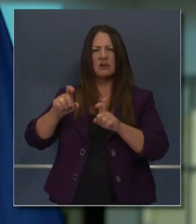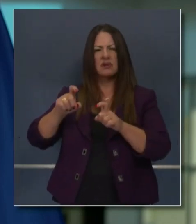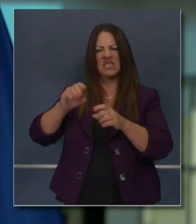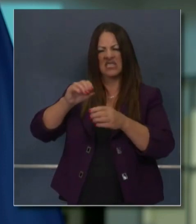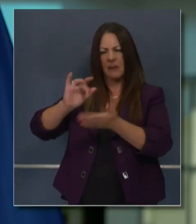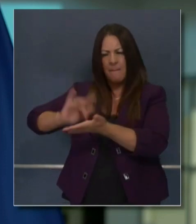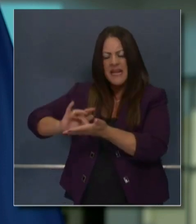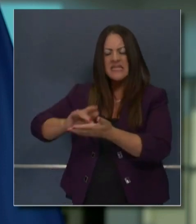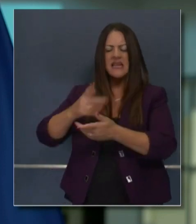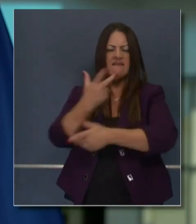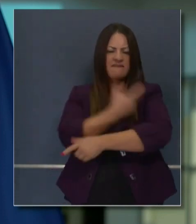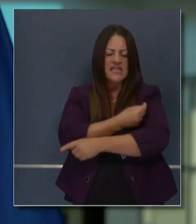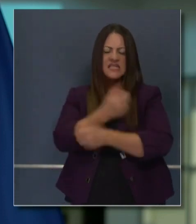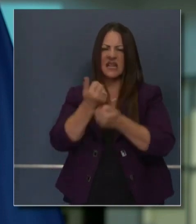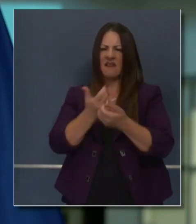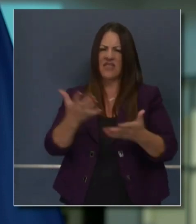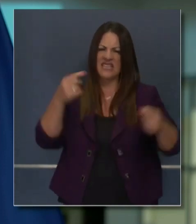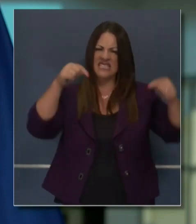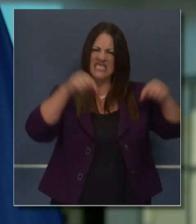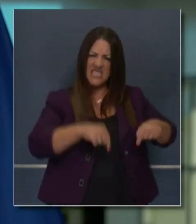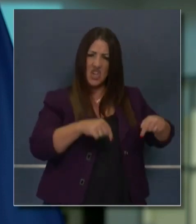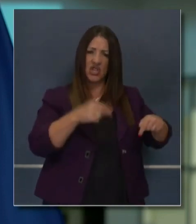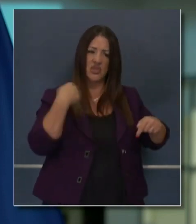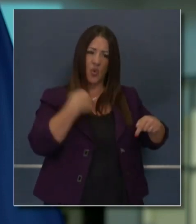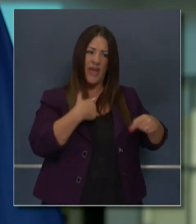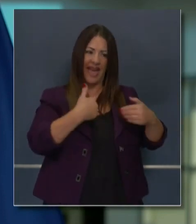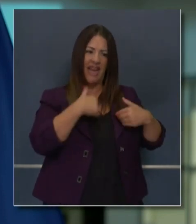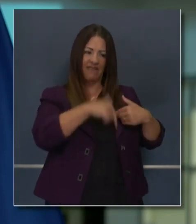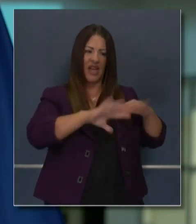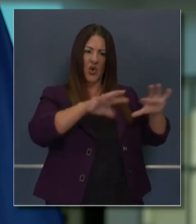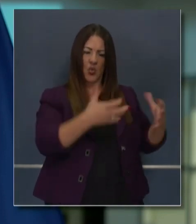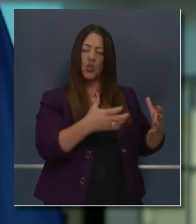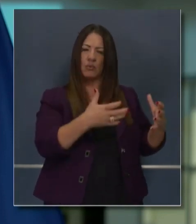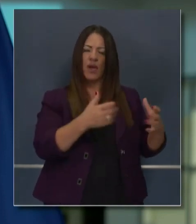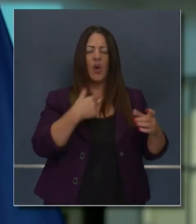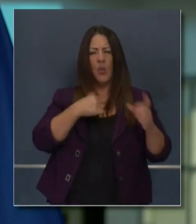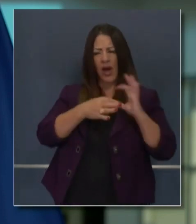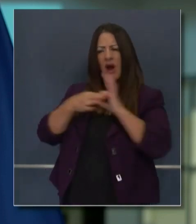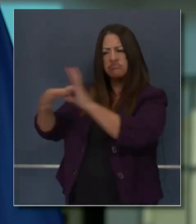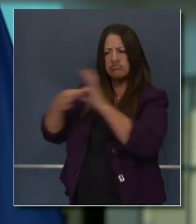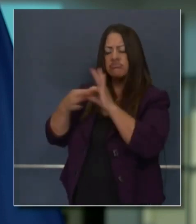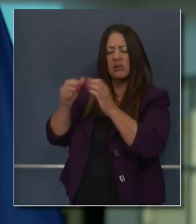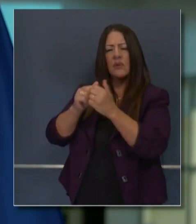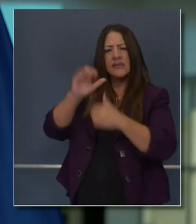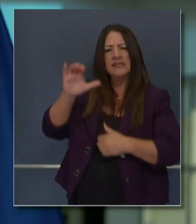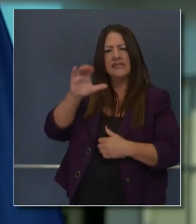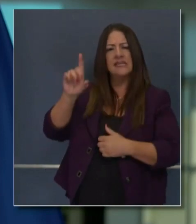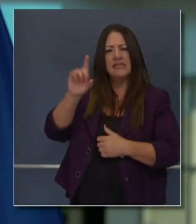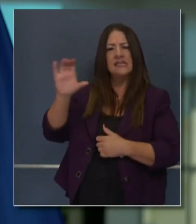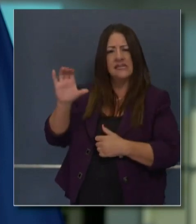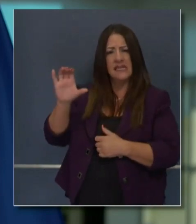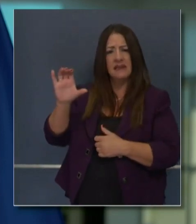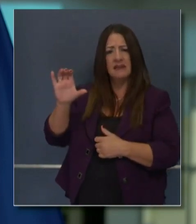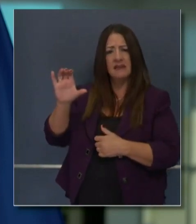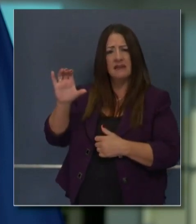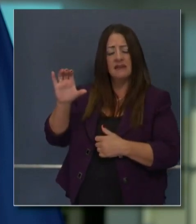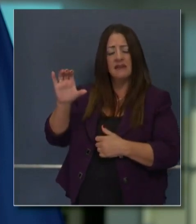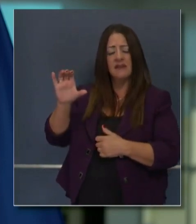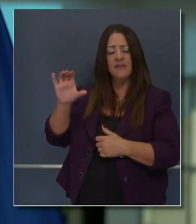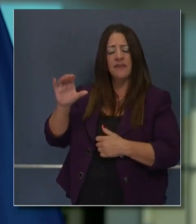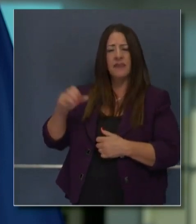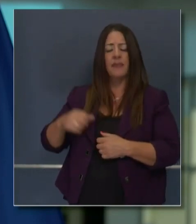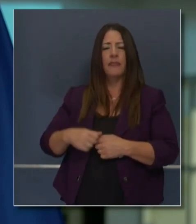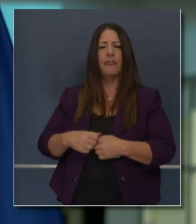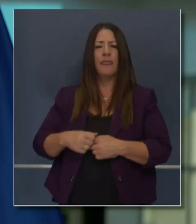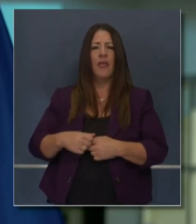them to the fore. Accordingly, we are working very collaborative with the CDC. Again, we were one of 5 jurisdictions doing what we refer